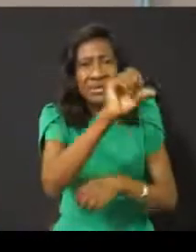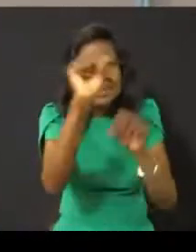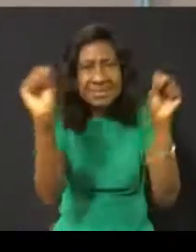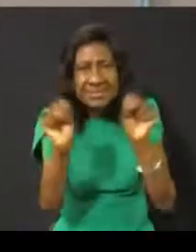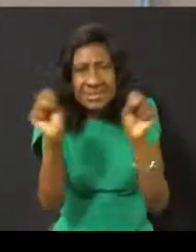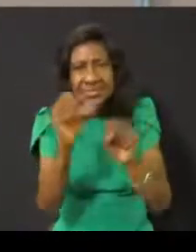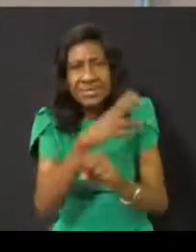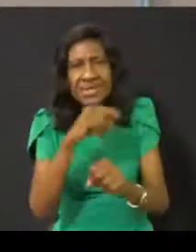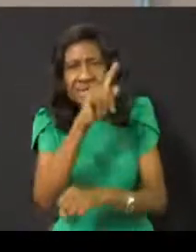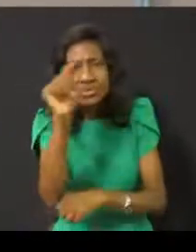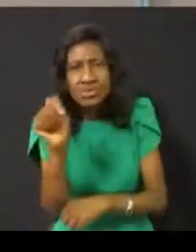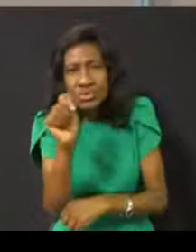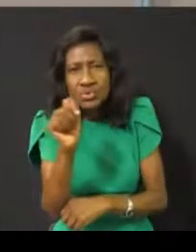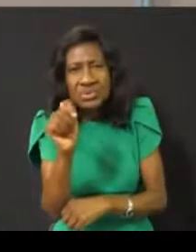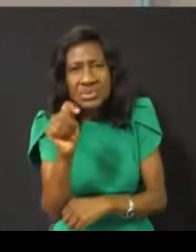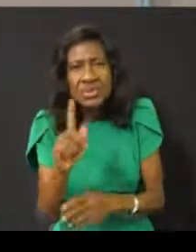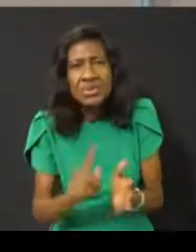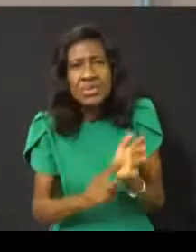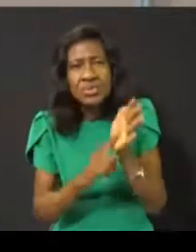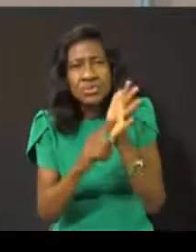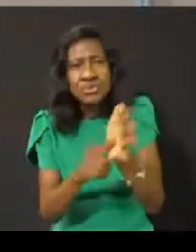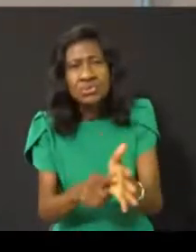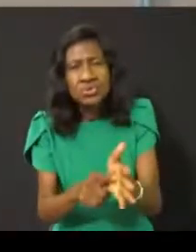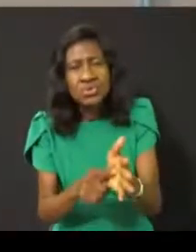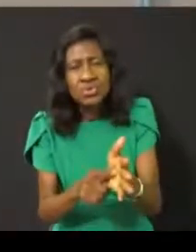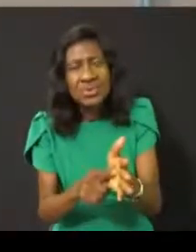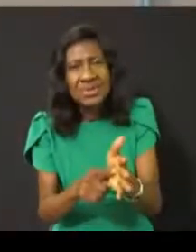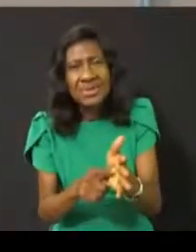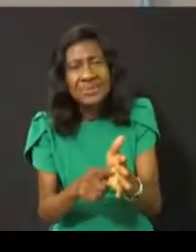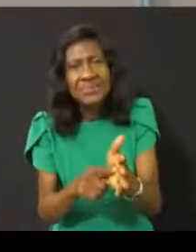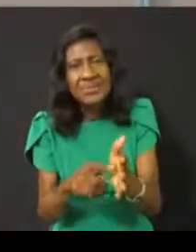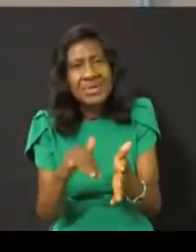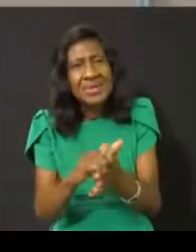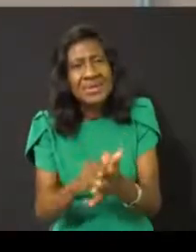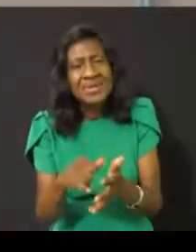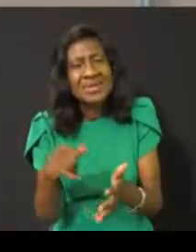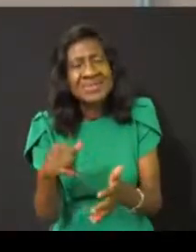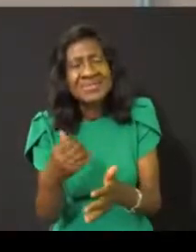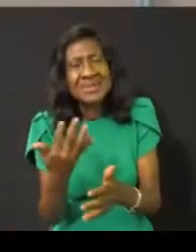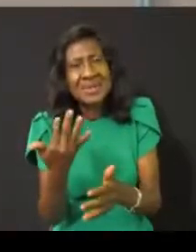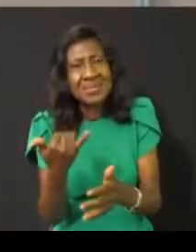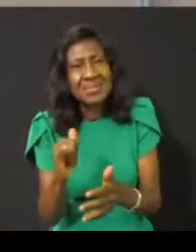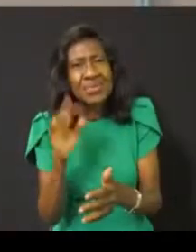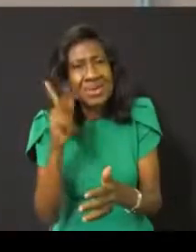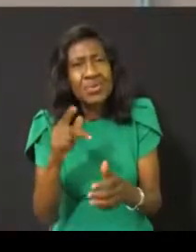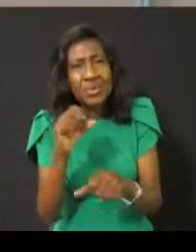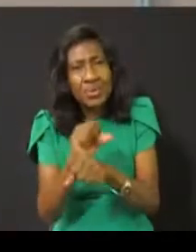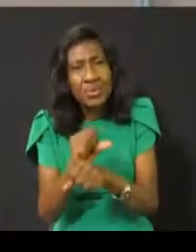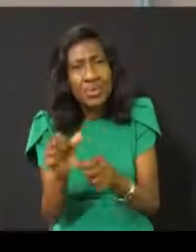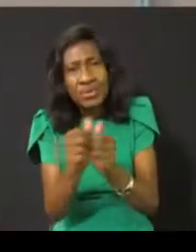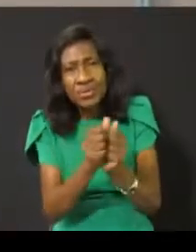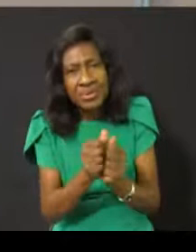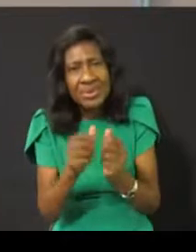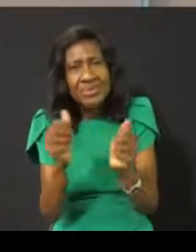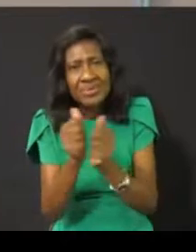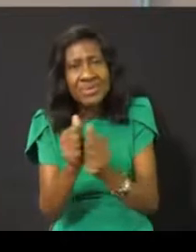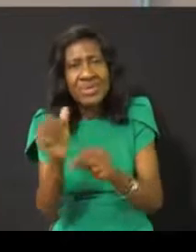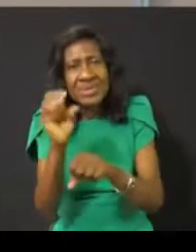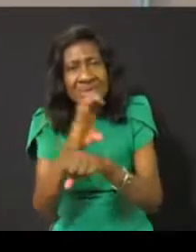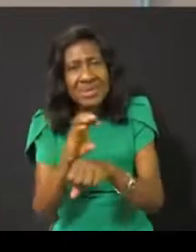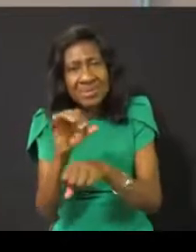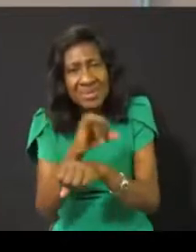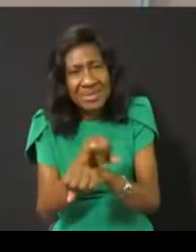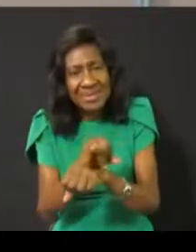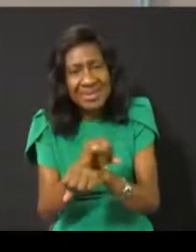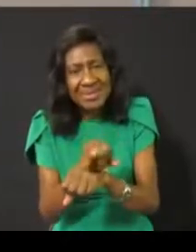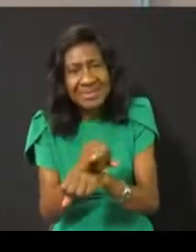and Tuesdays, demonstrating tremendous commitment to the Cayman Islands, and I thank them so much. And I sincerely want to